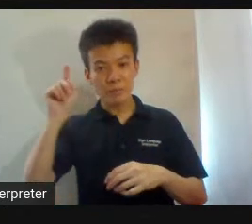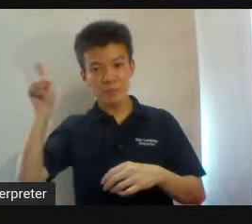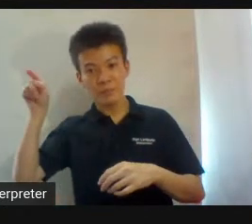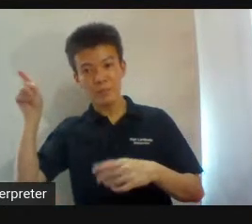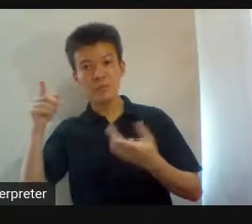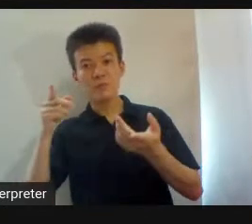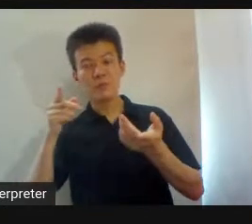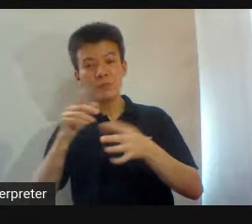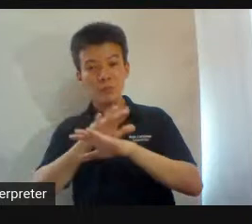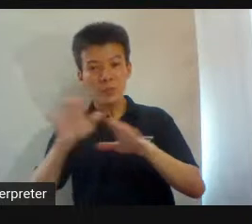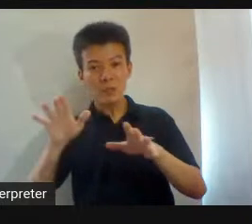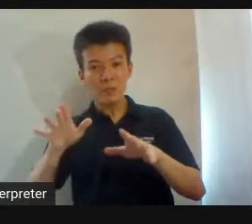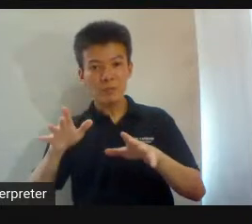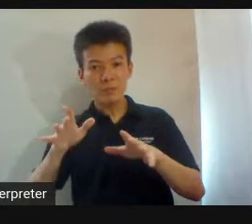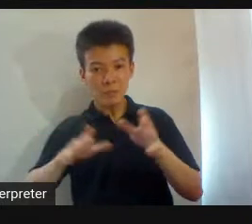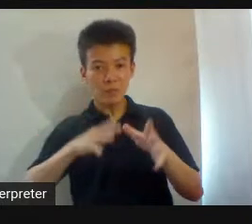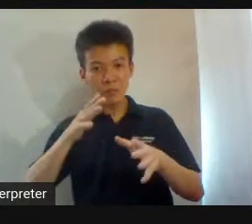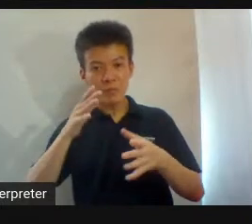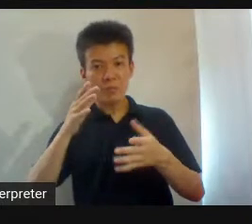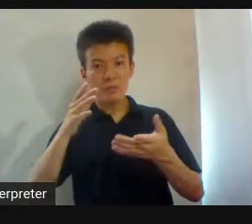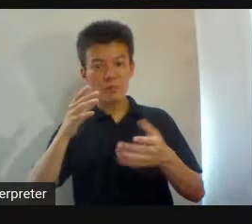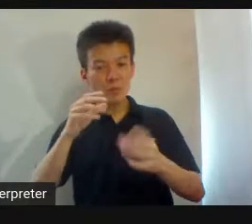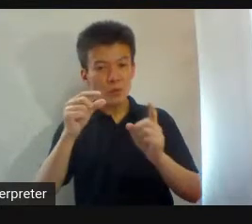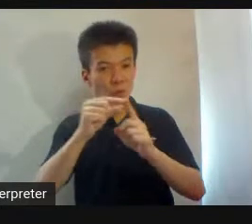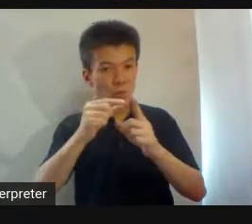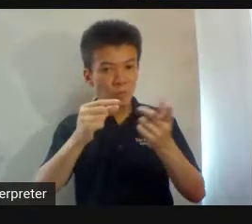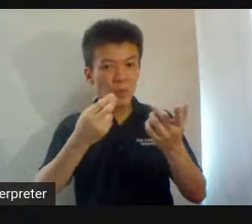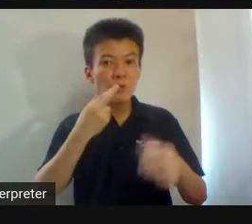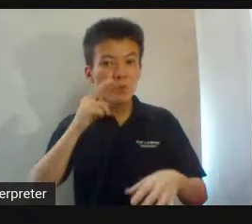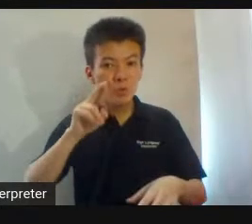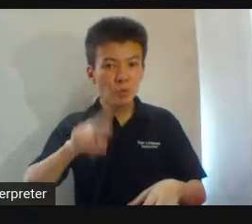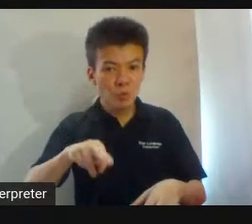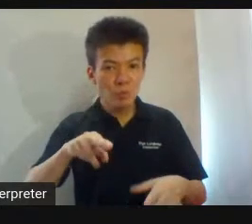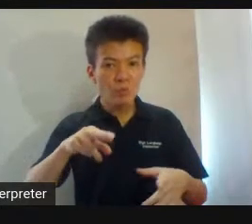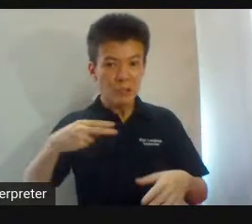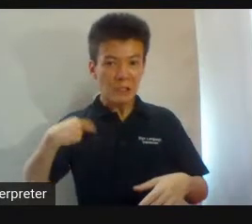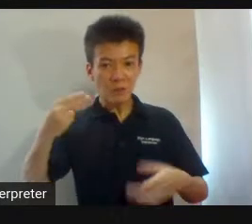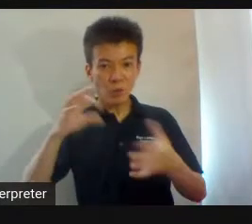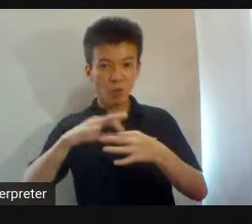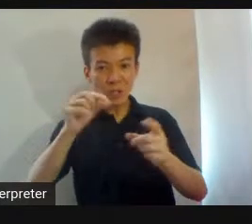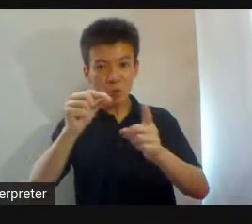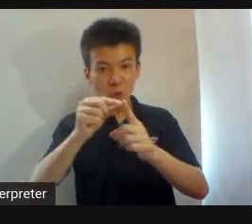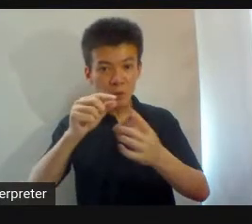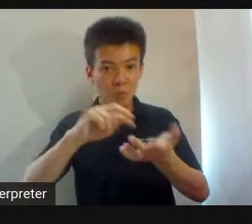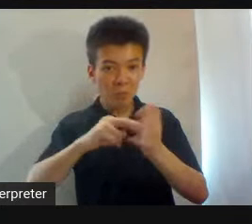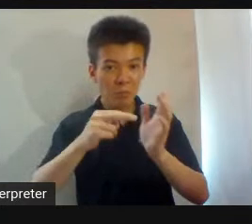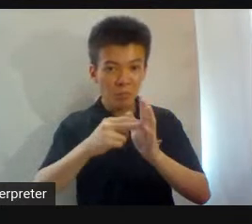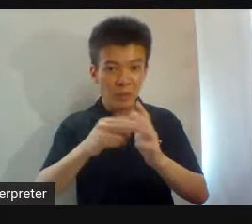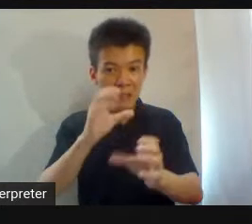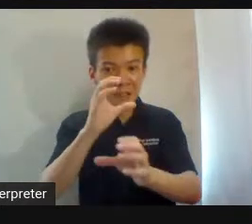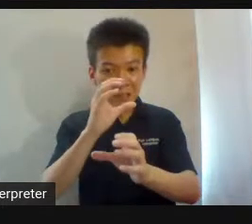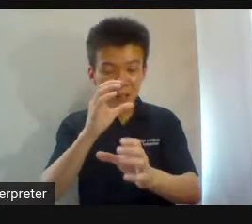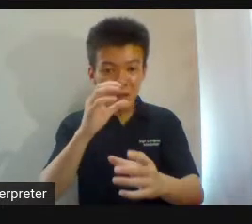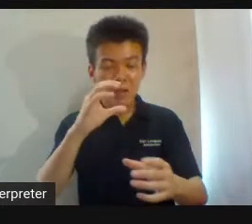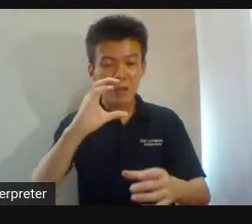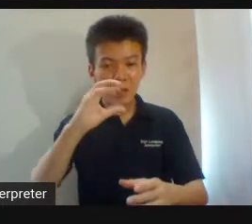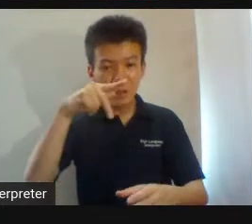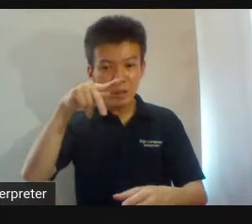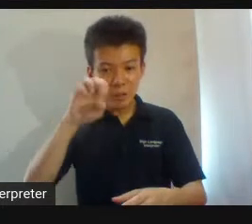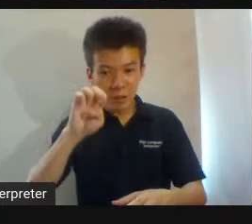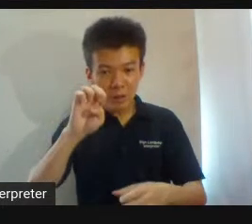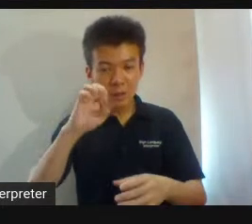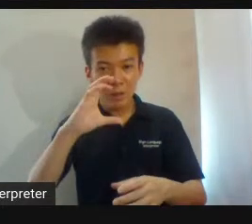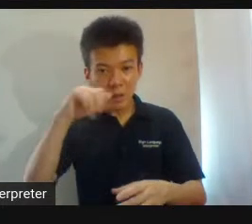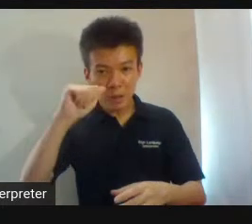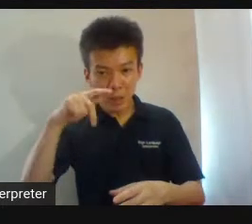informal medieval connotation or root history of that word is cap in hand. Can